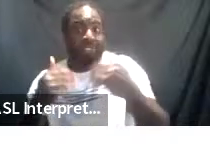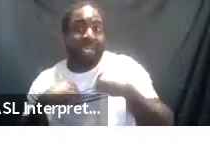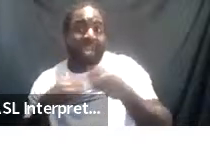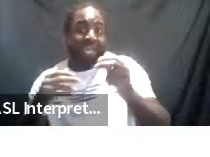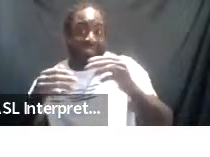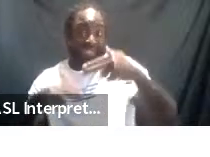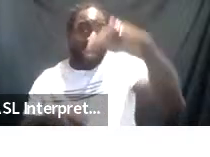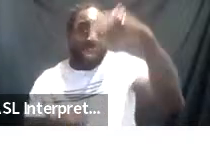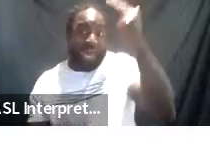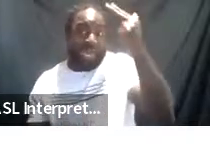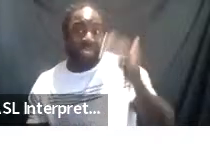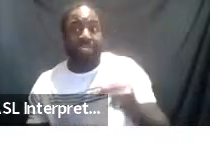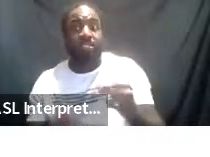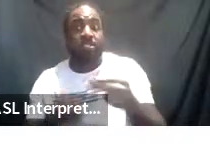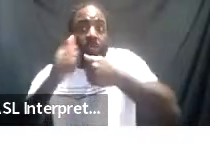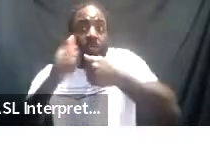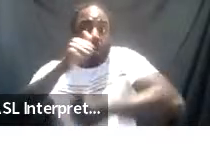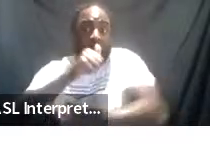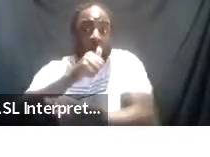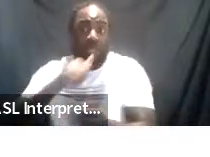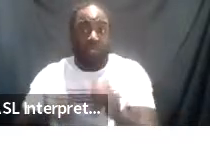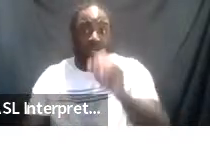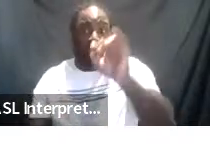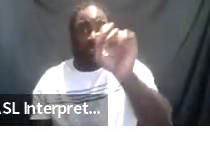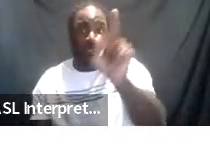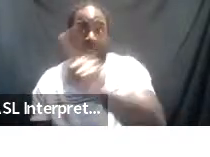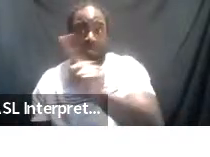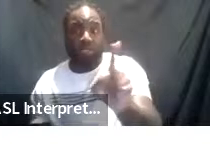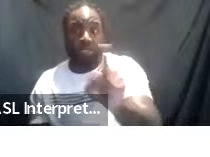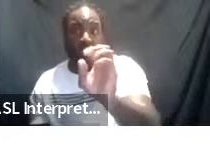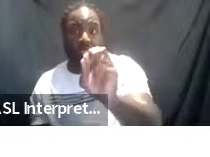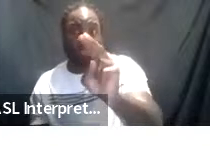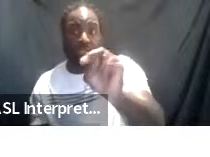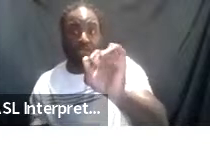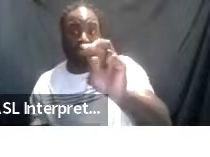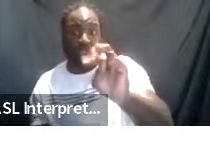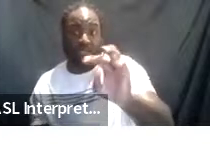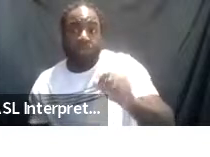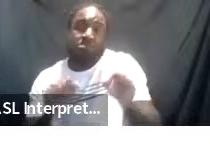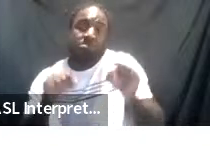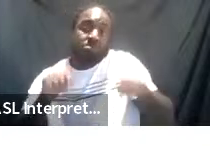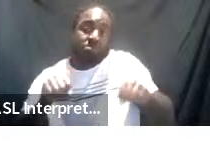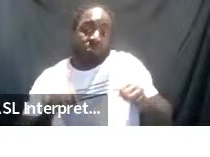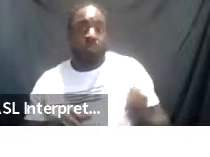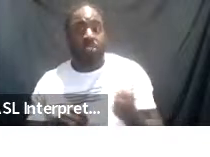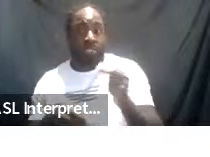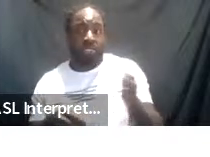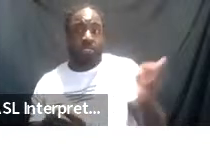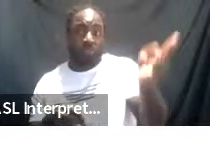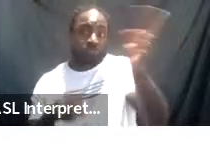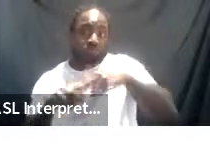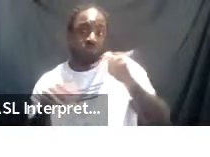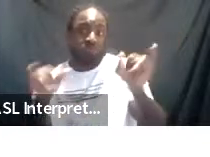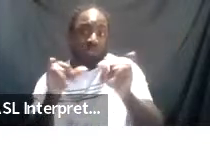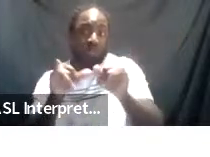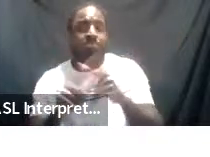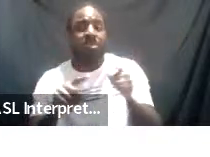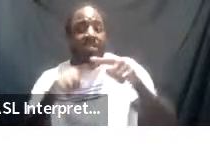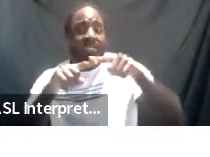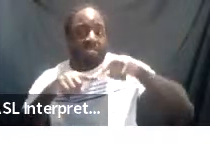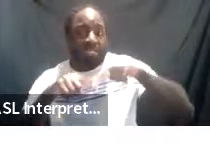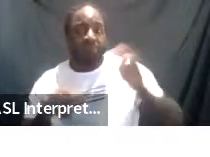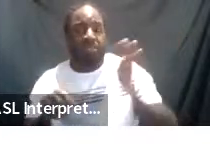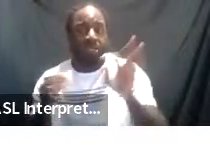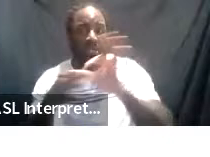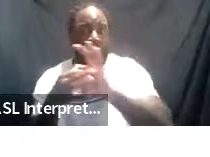that still has floor area left, then it could, in those instances, enlarge. But it just depends on the relationship of the